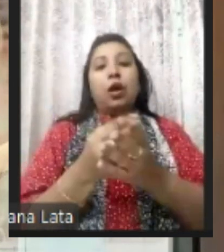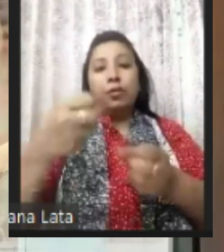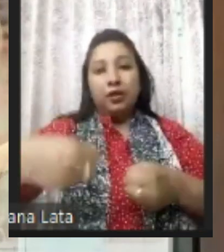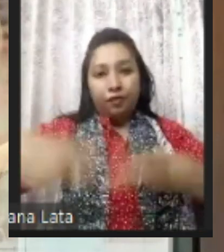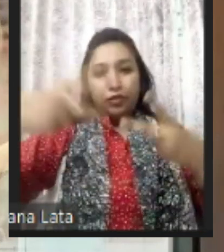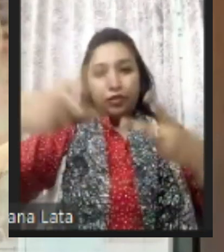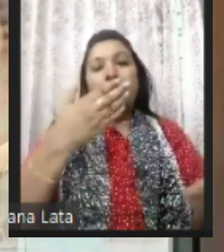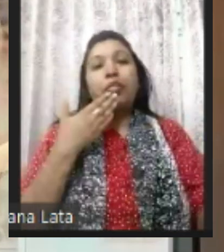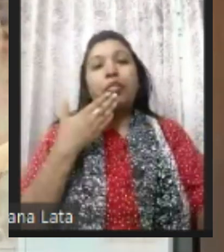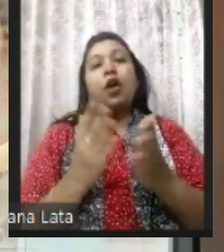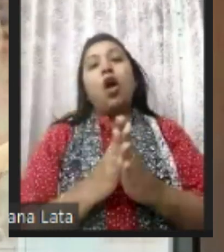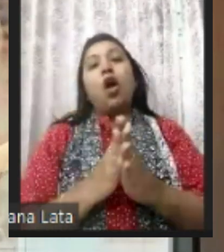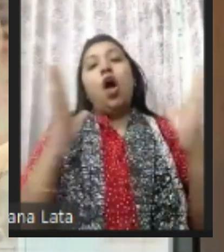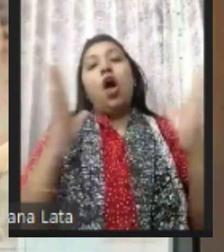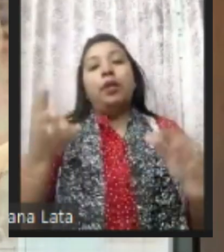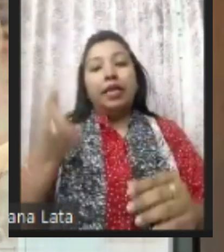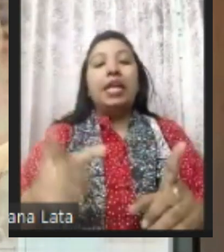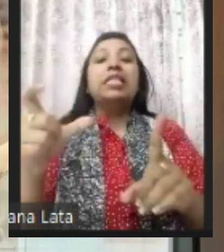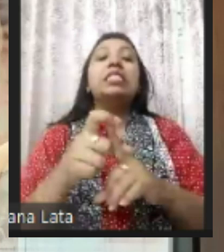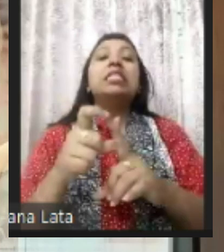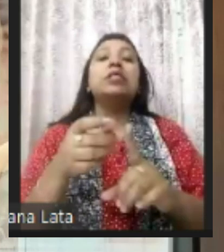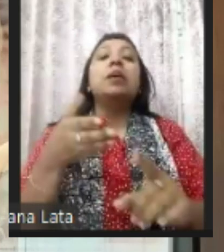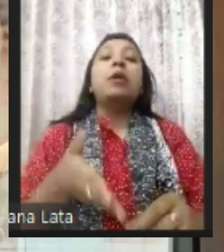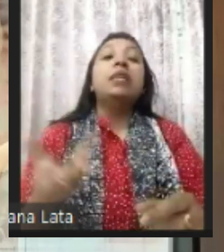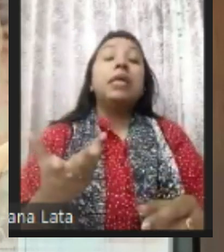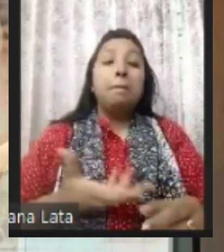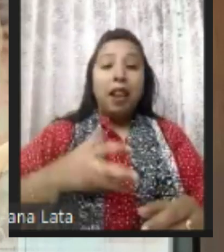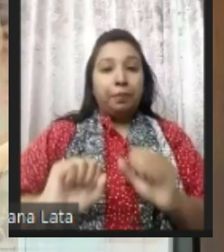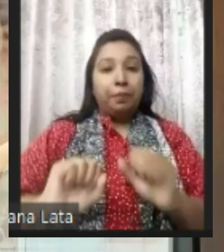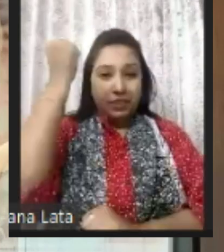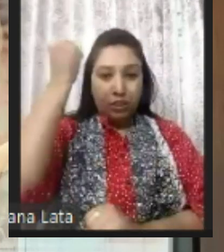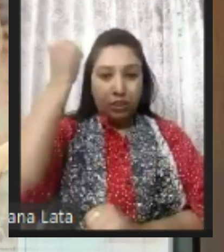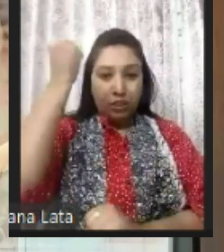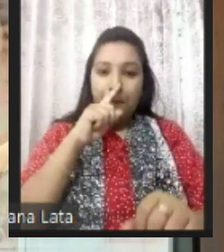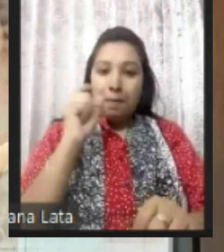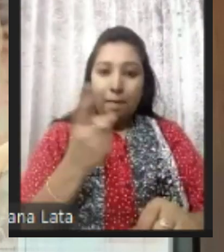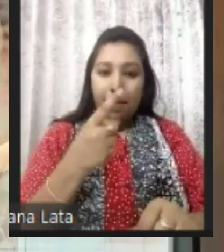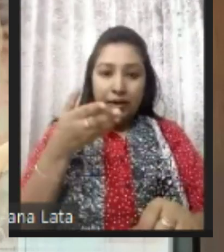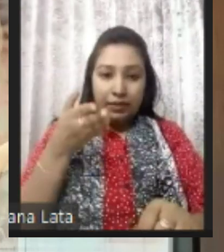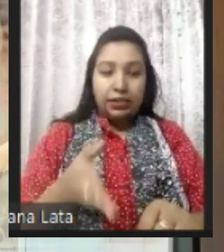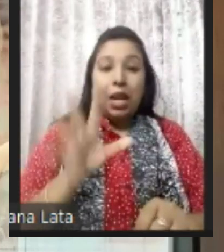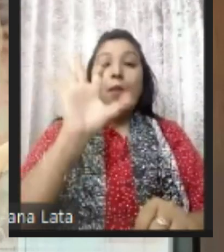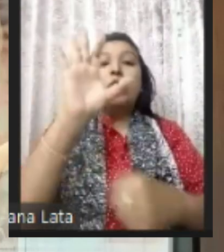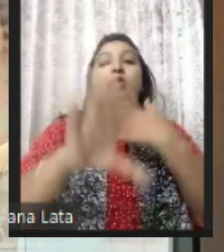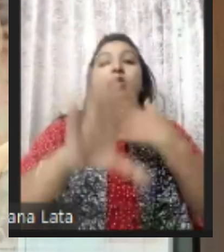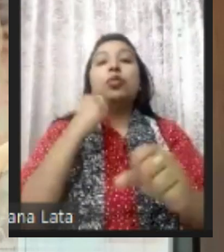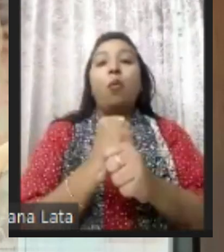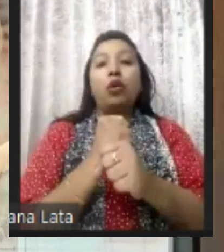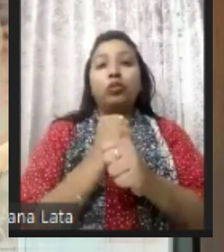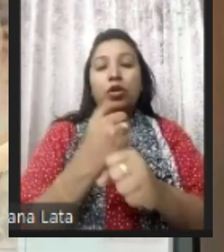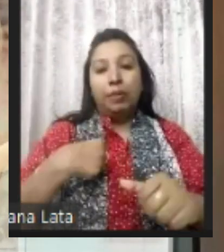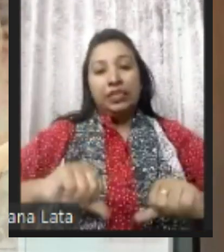much. December is the month of victory for Bangladesh. As well, it is the 50 years of adopting our